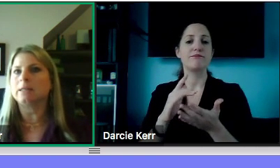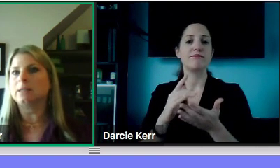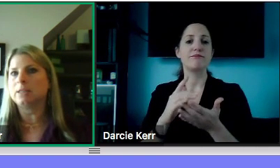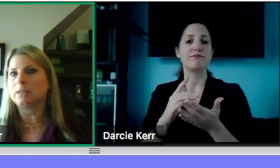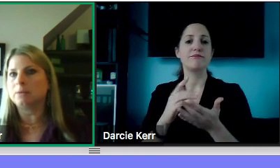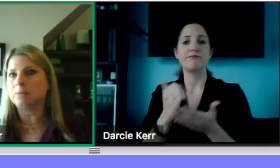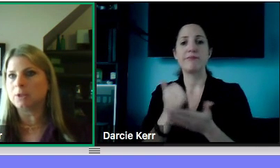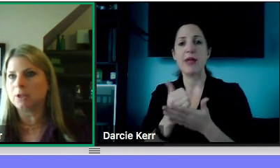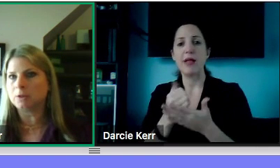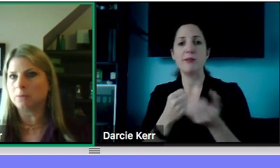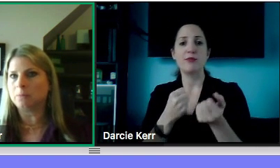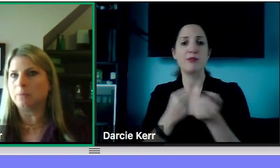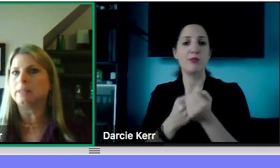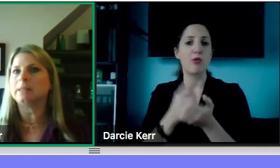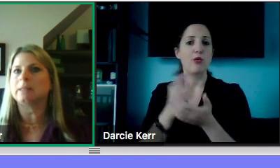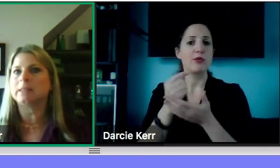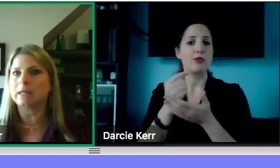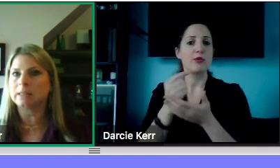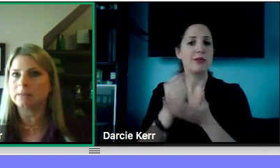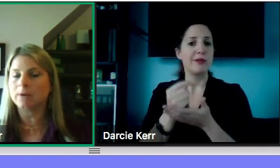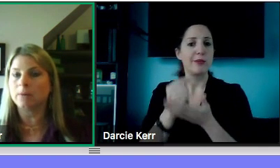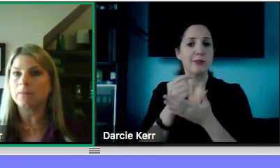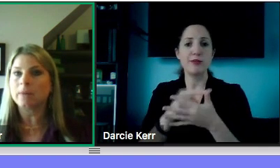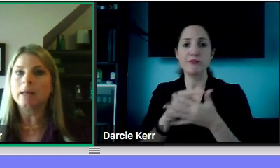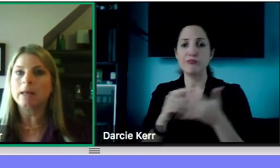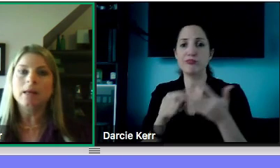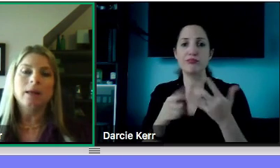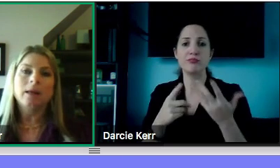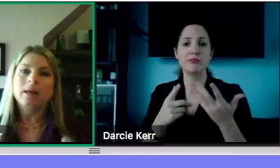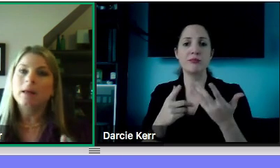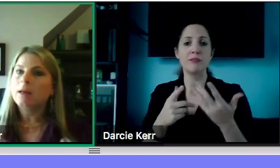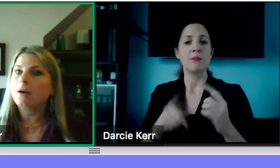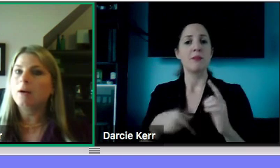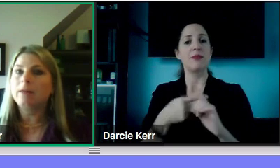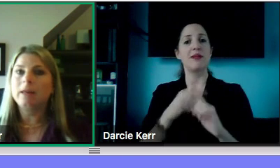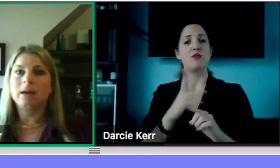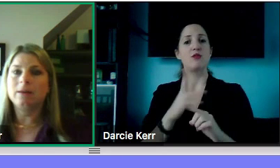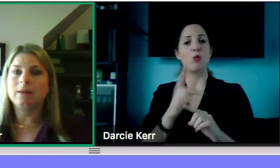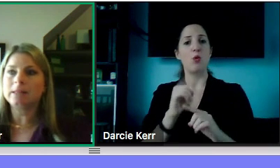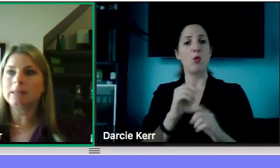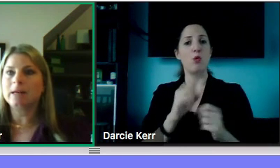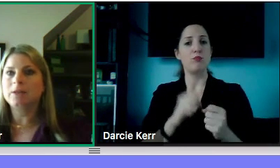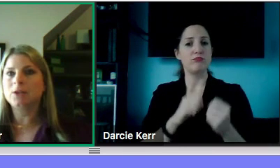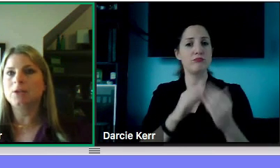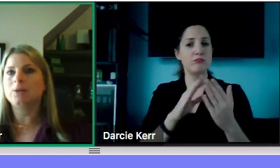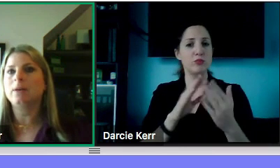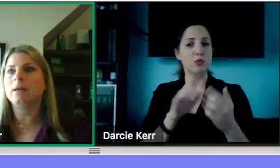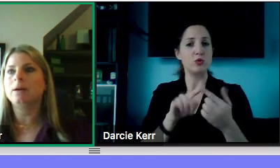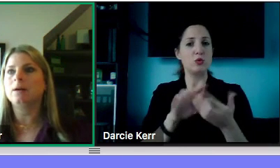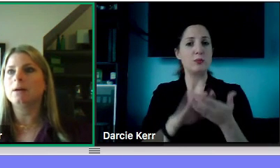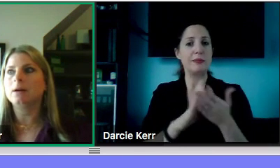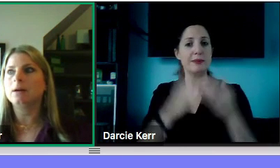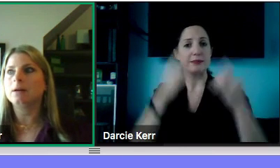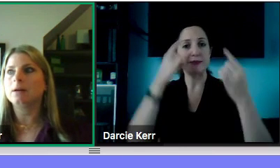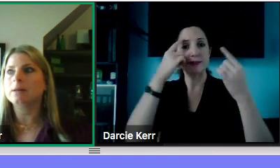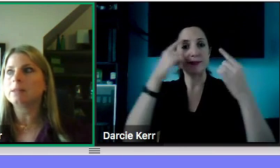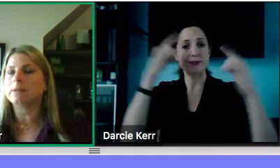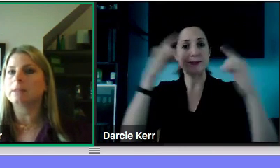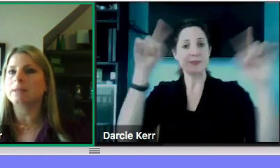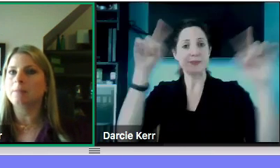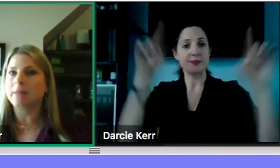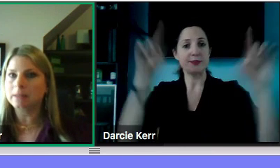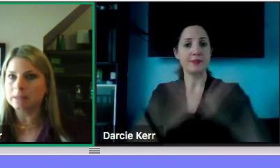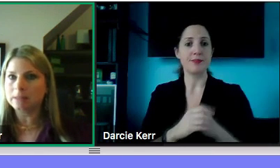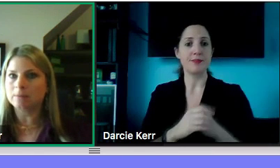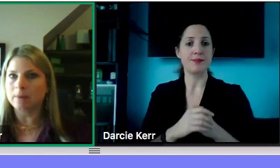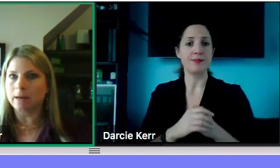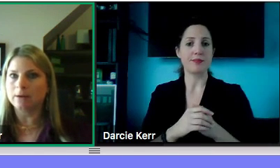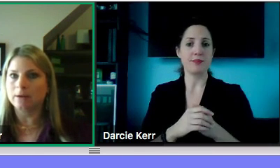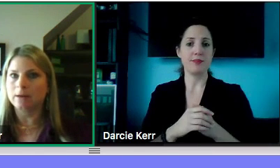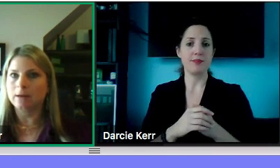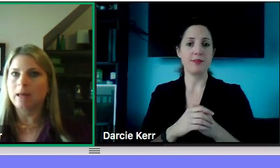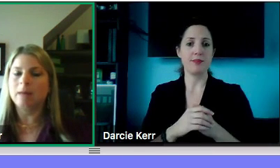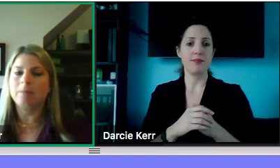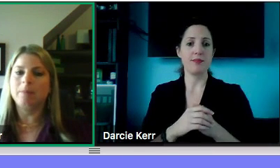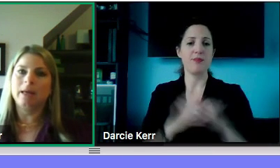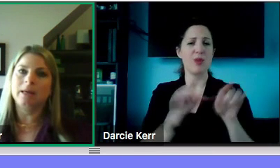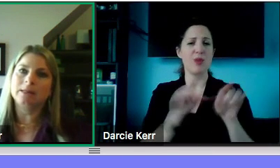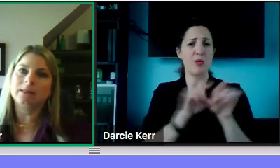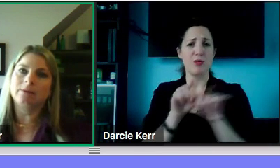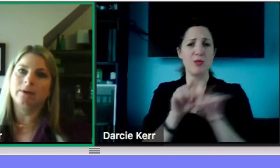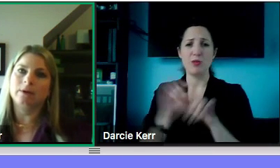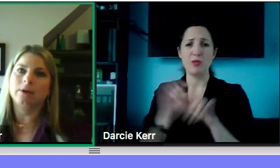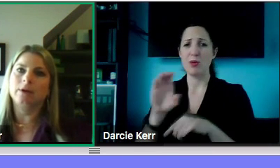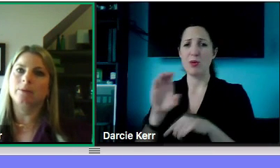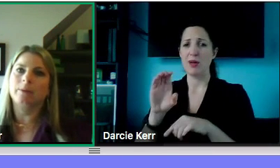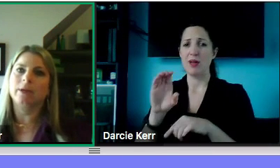he does to be successful. On the other side too, he also is an amazing writer